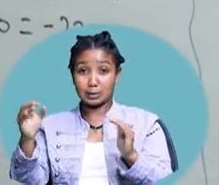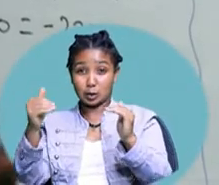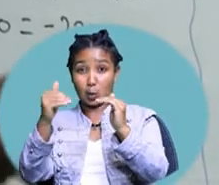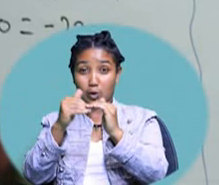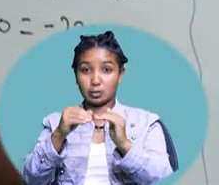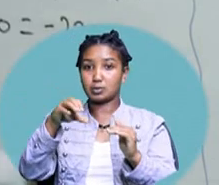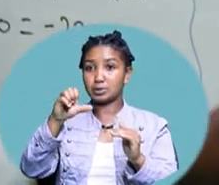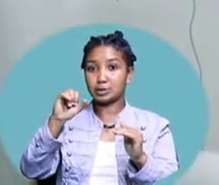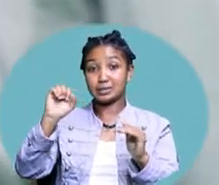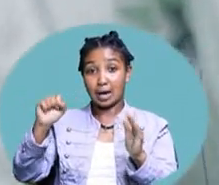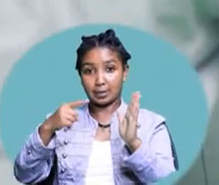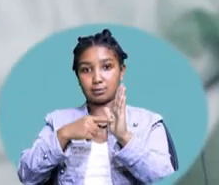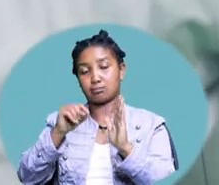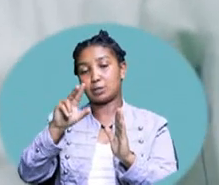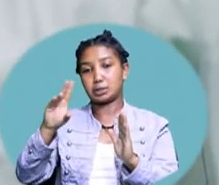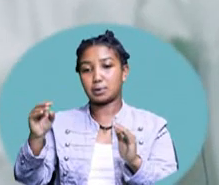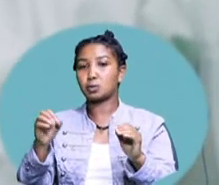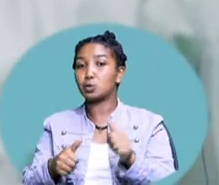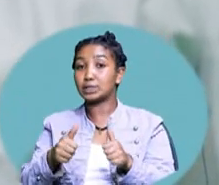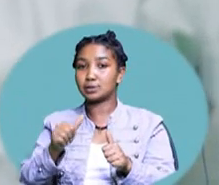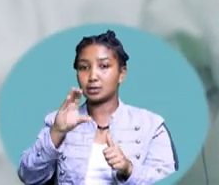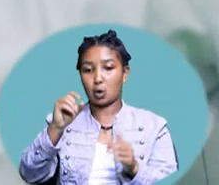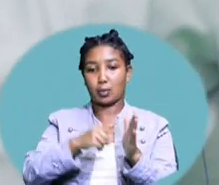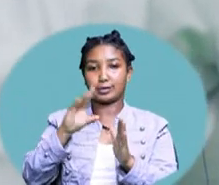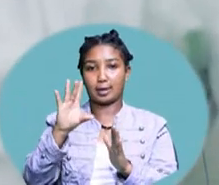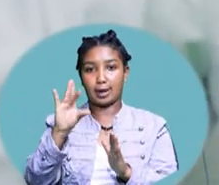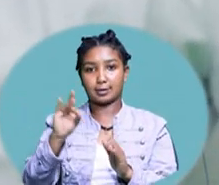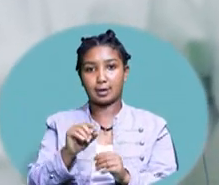sine 37, which is 0.8.